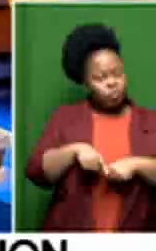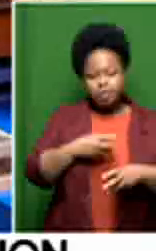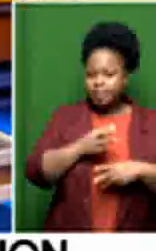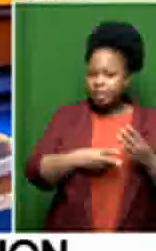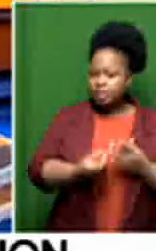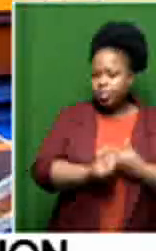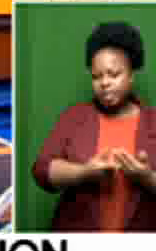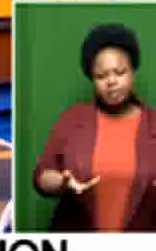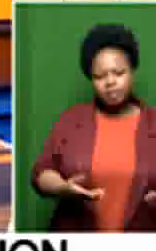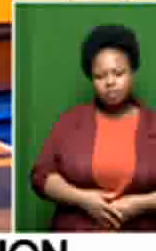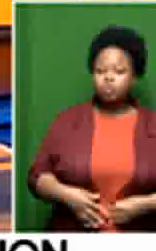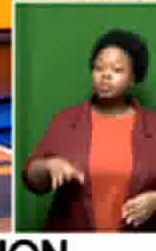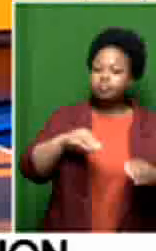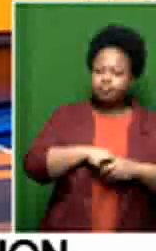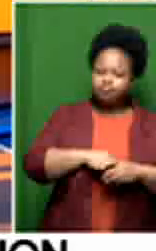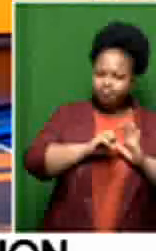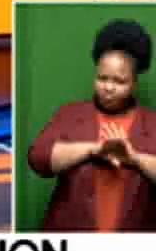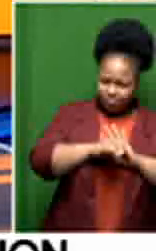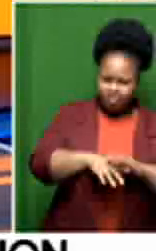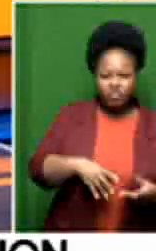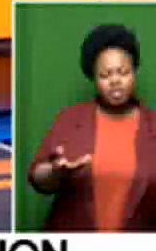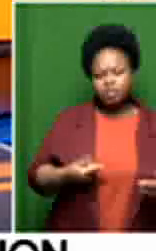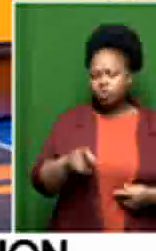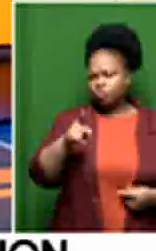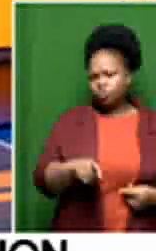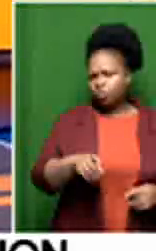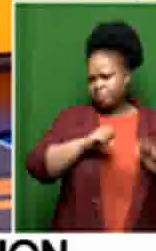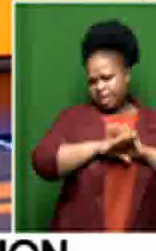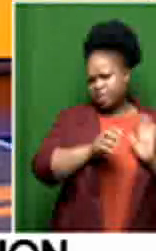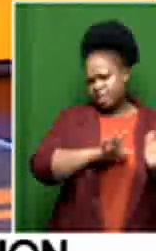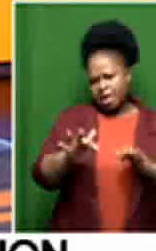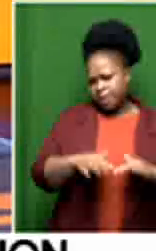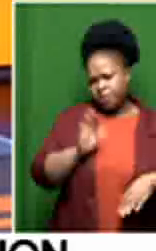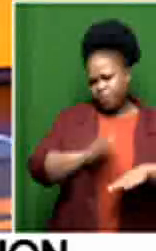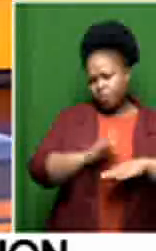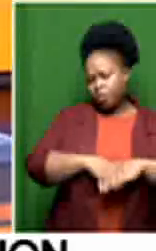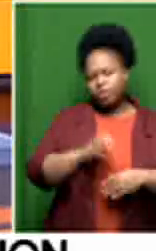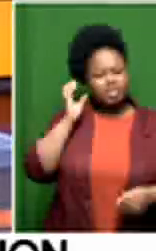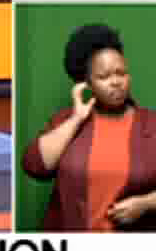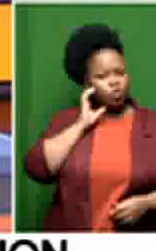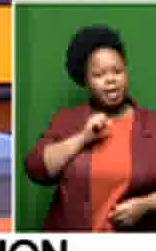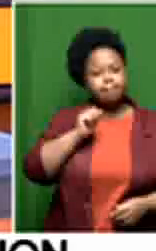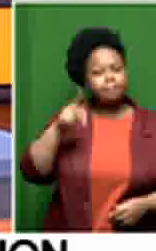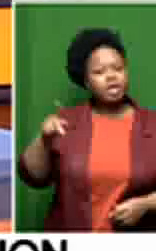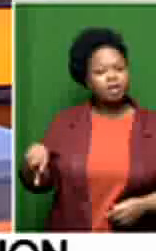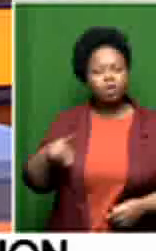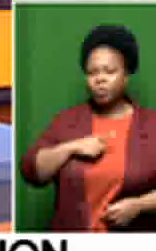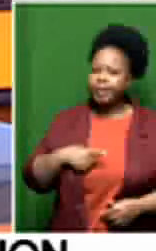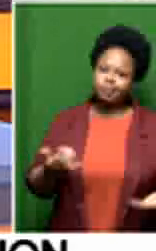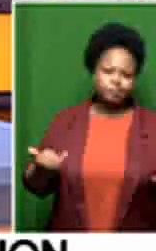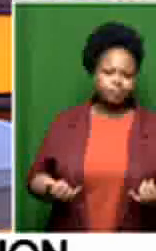done, and the work includes marketing and advertising. So how are you able to advertise and market this app, especially in